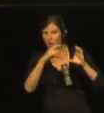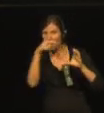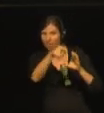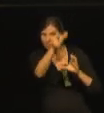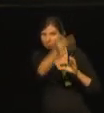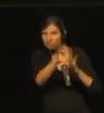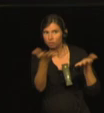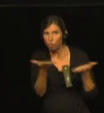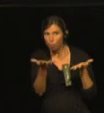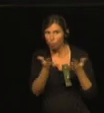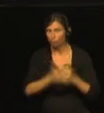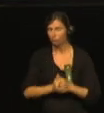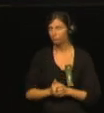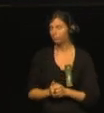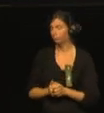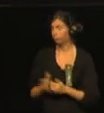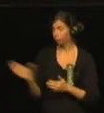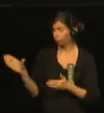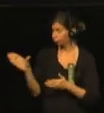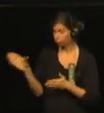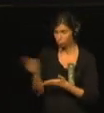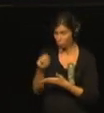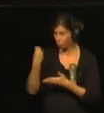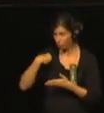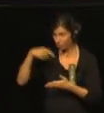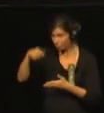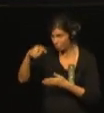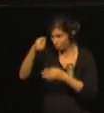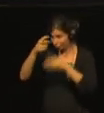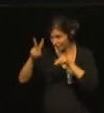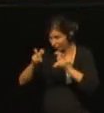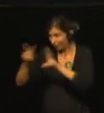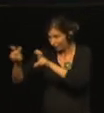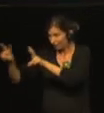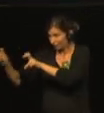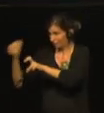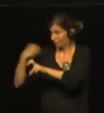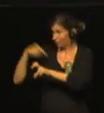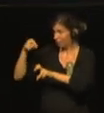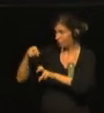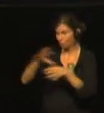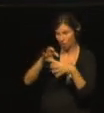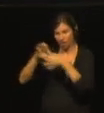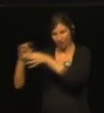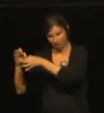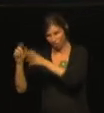different issues that relate to the indicator, does a person with deafblindness,